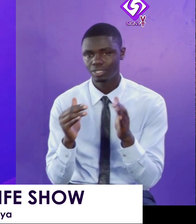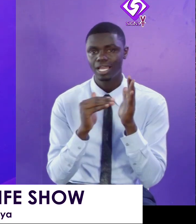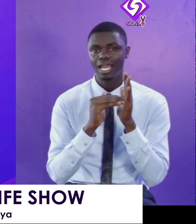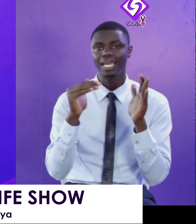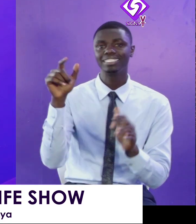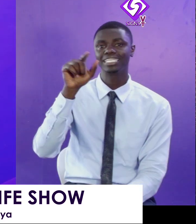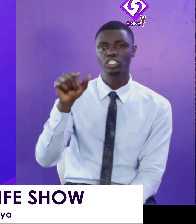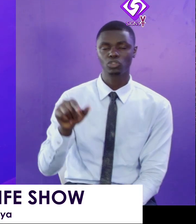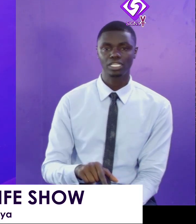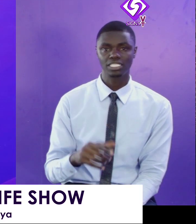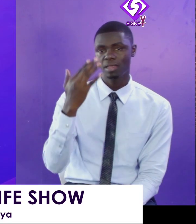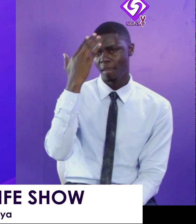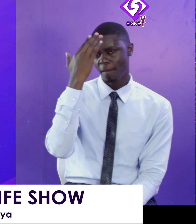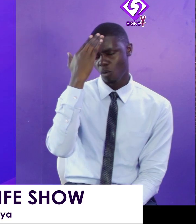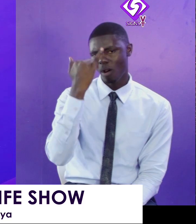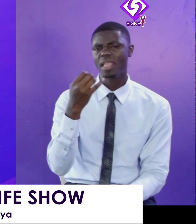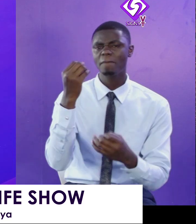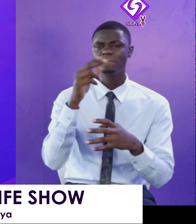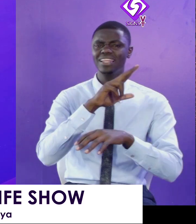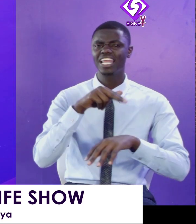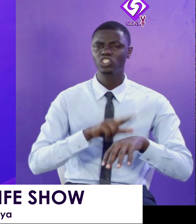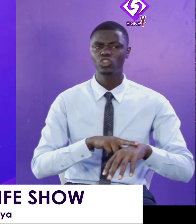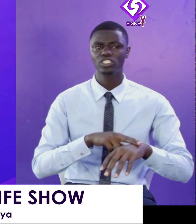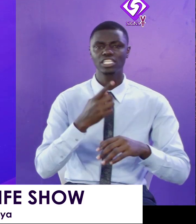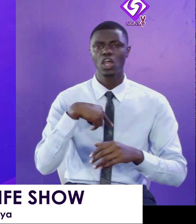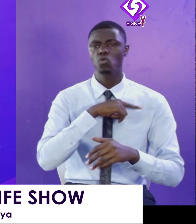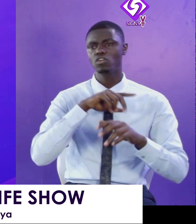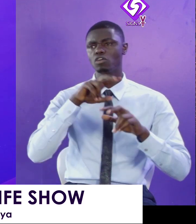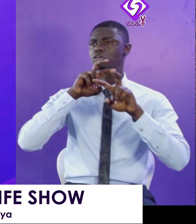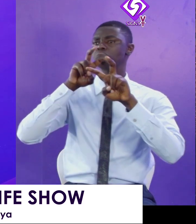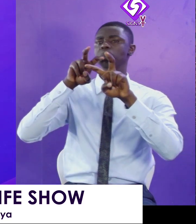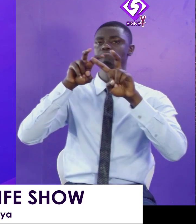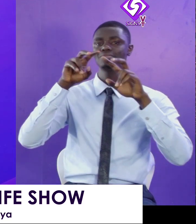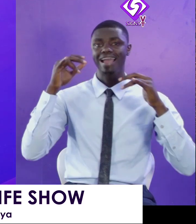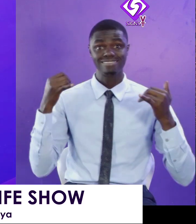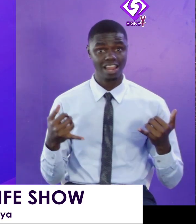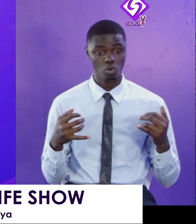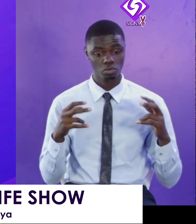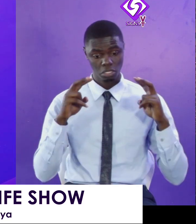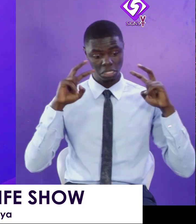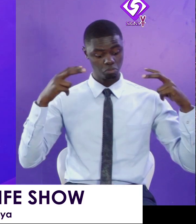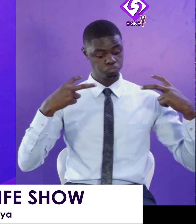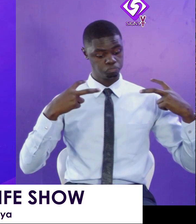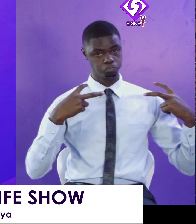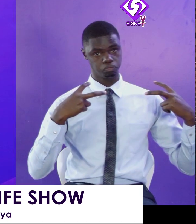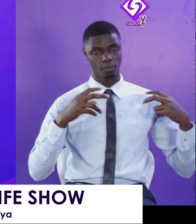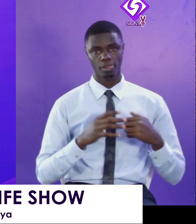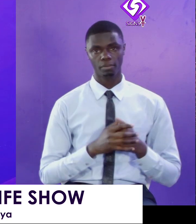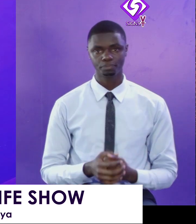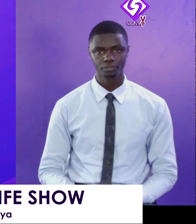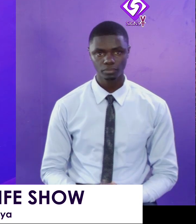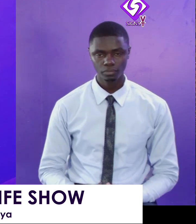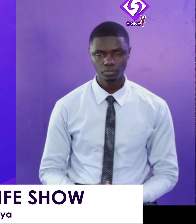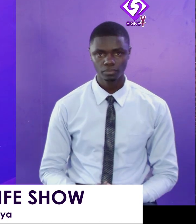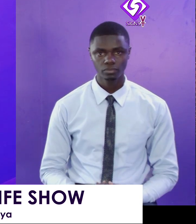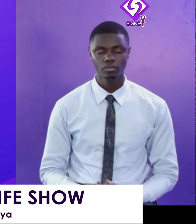anti-regionalism, because many of the nations that we have been looking unto now are looking inside. You know,